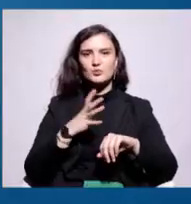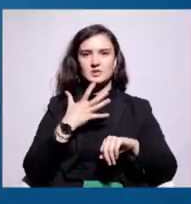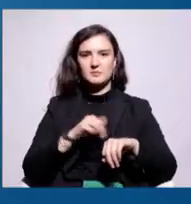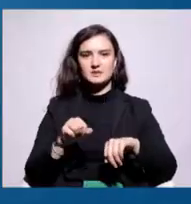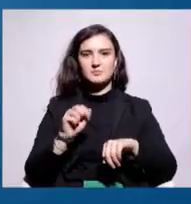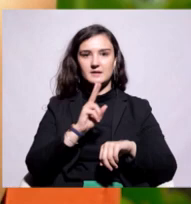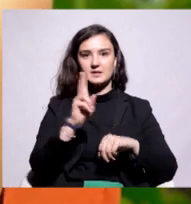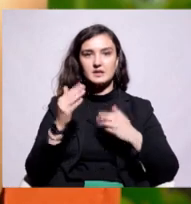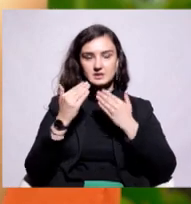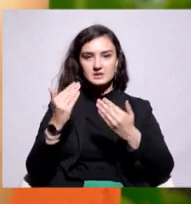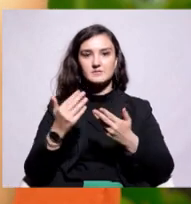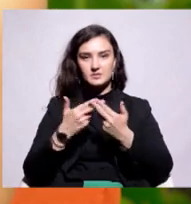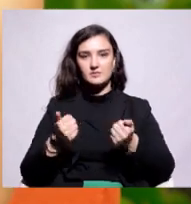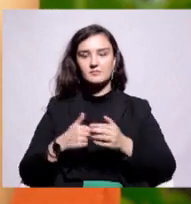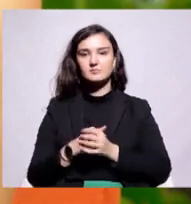for someone.